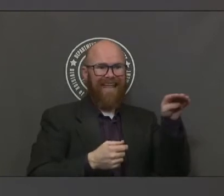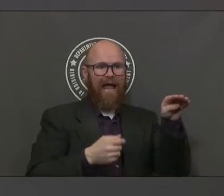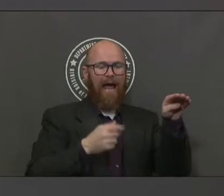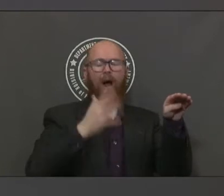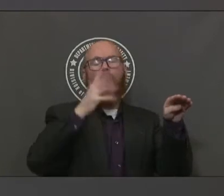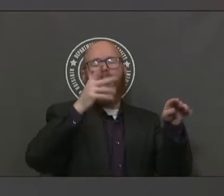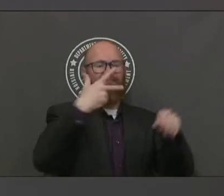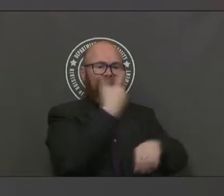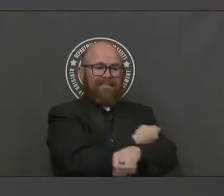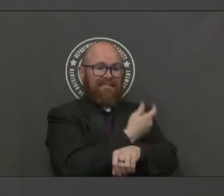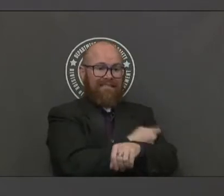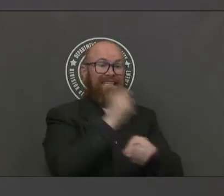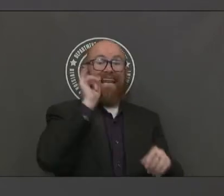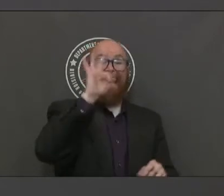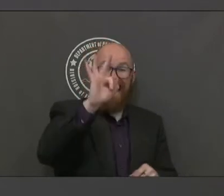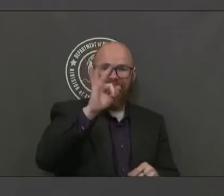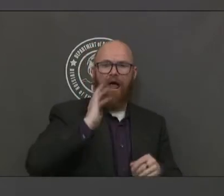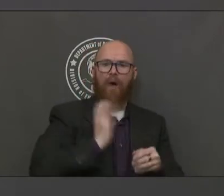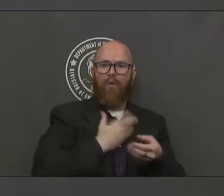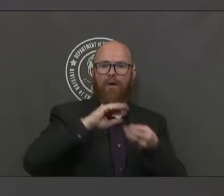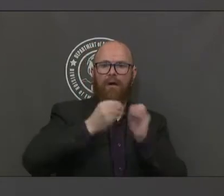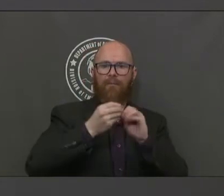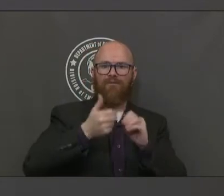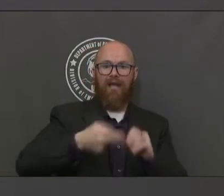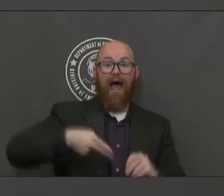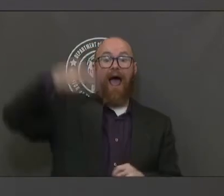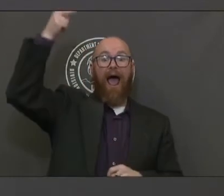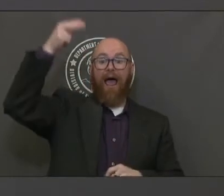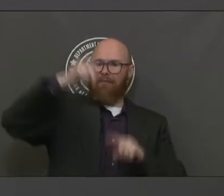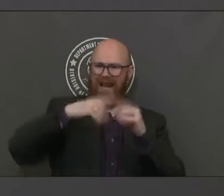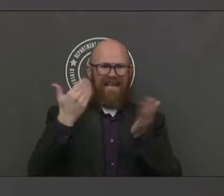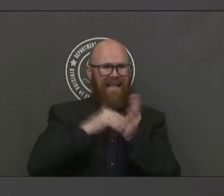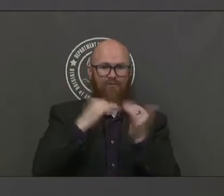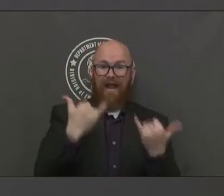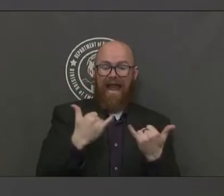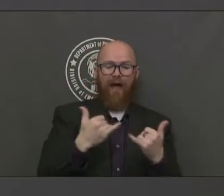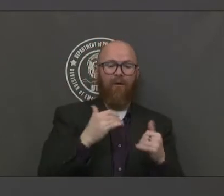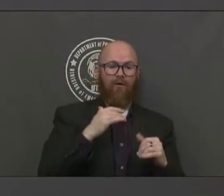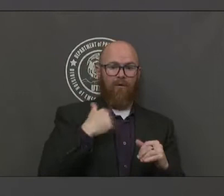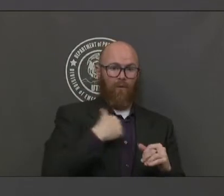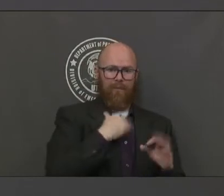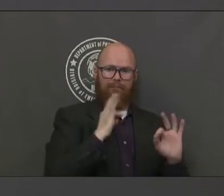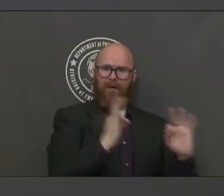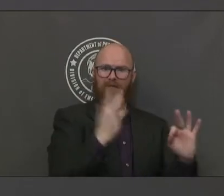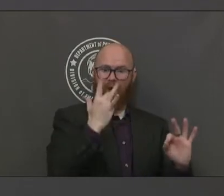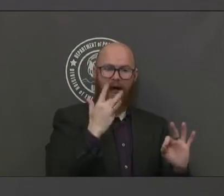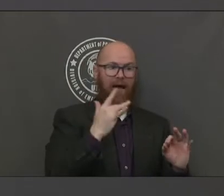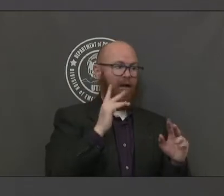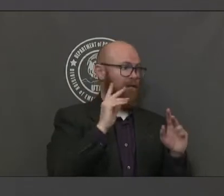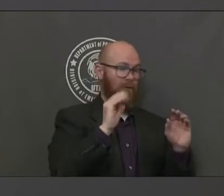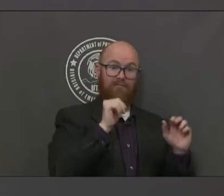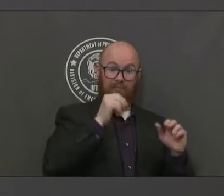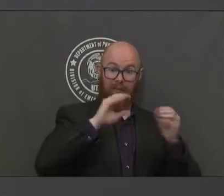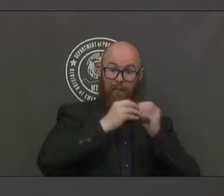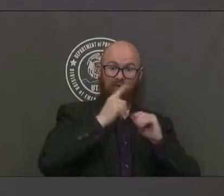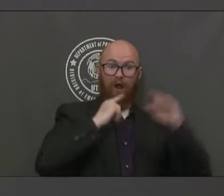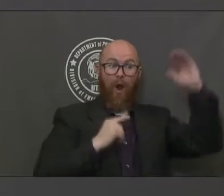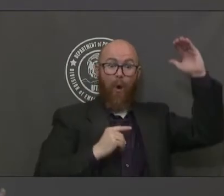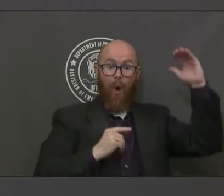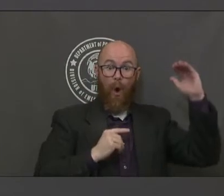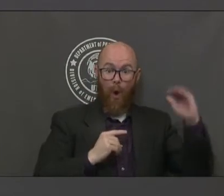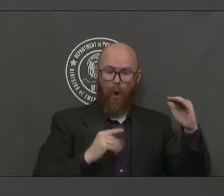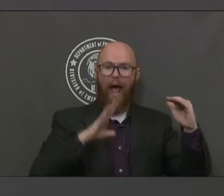spiking. But we've ended up with the perfect storm. That's usually a bad thing. This is the good side of a perfect storm, whatever that is.